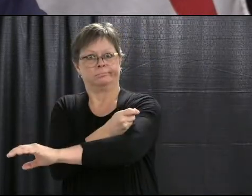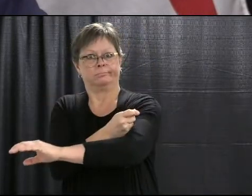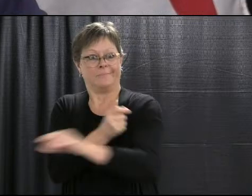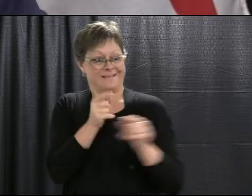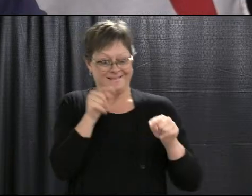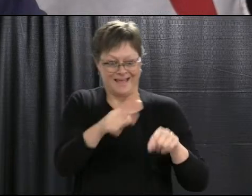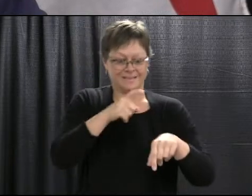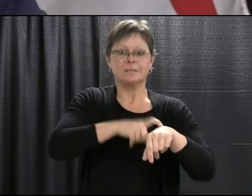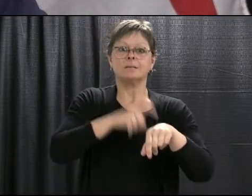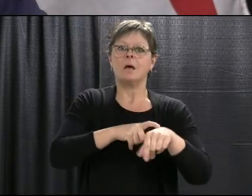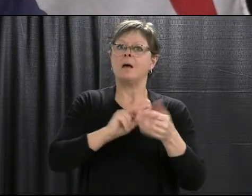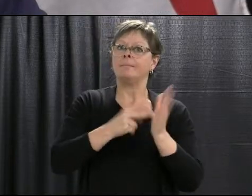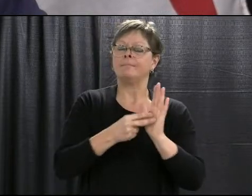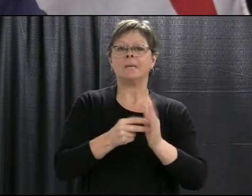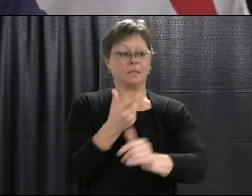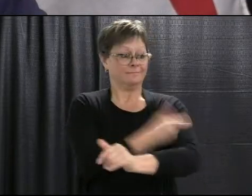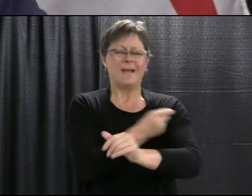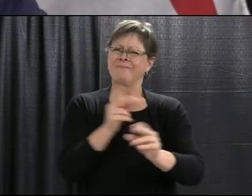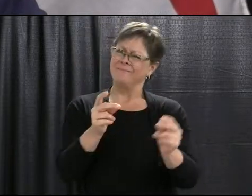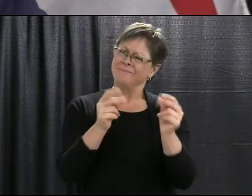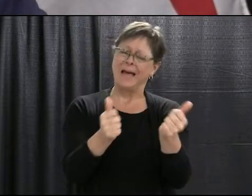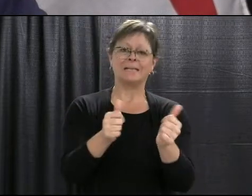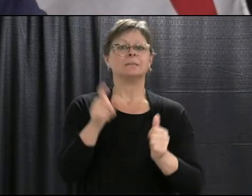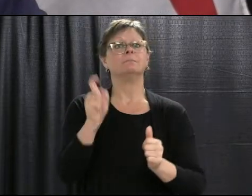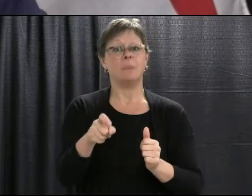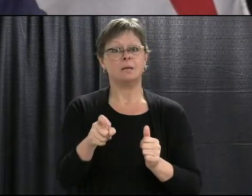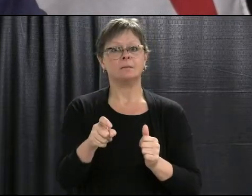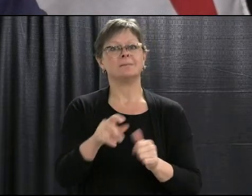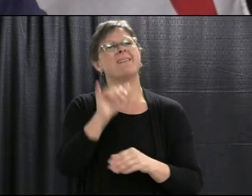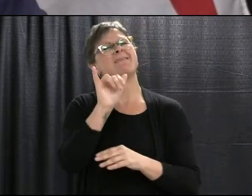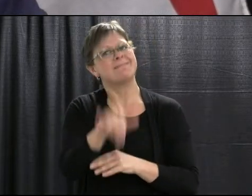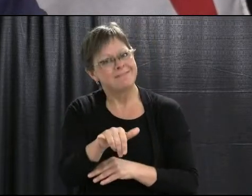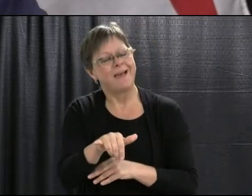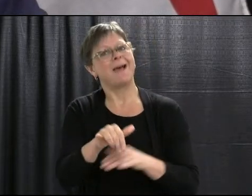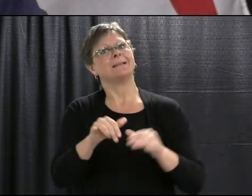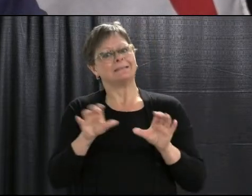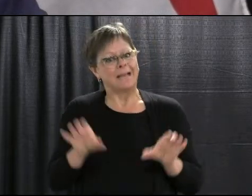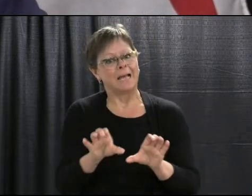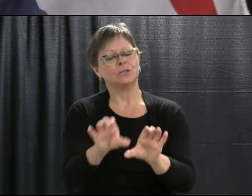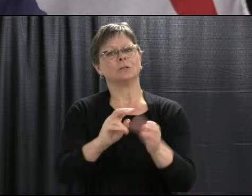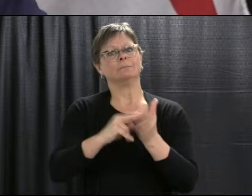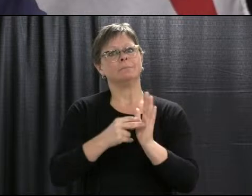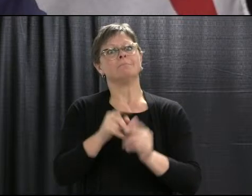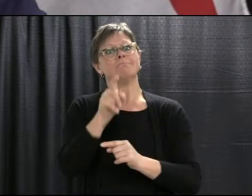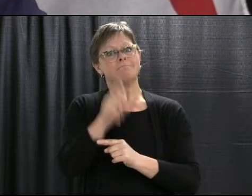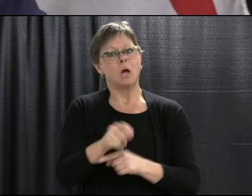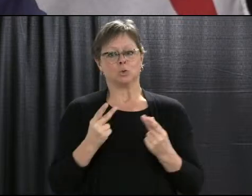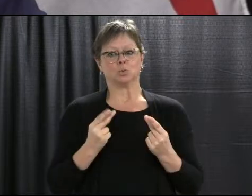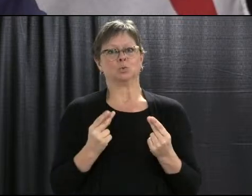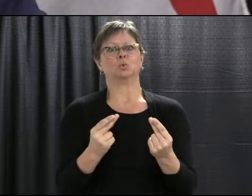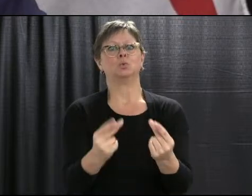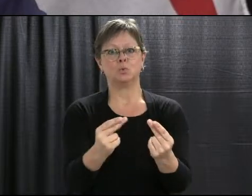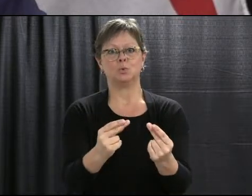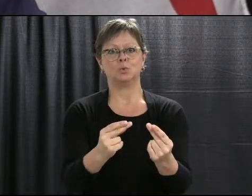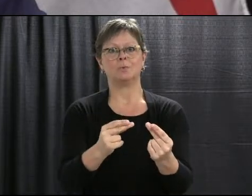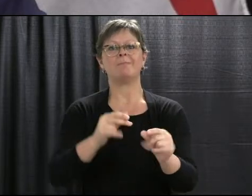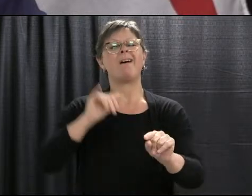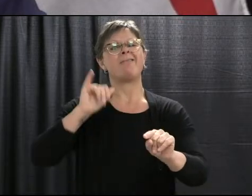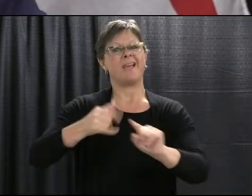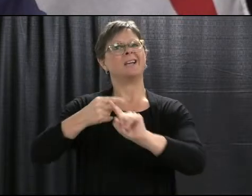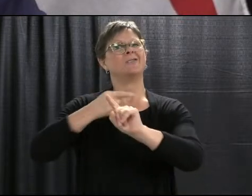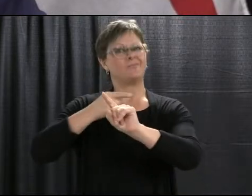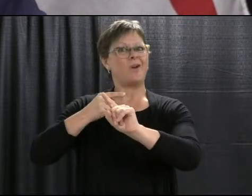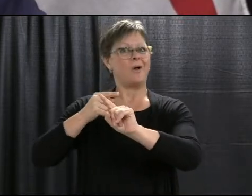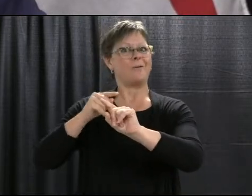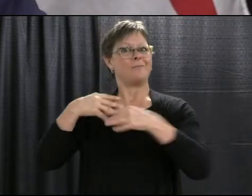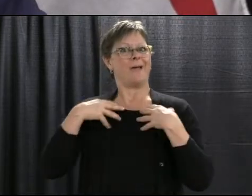given fast. That's a learning, health and social system action, and it very much influenced our recommendation around learning, health and